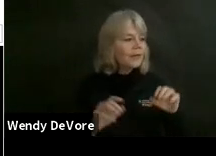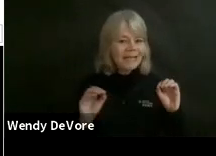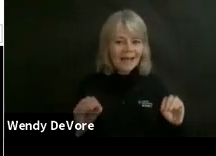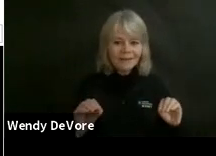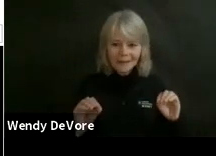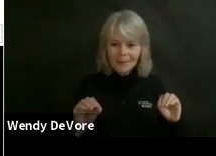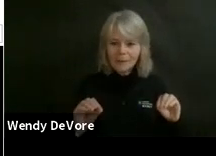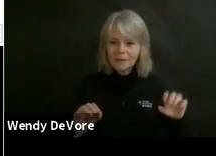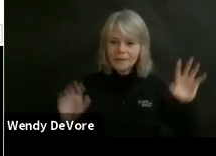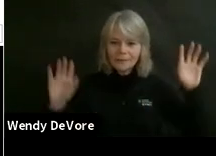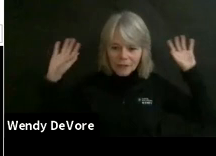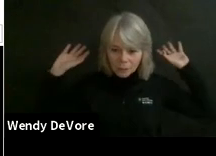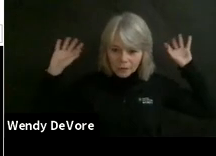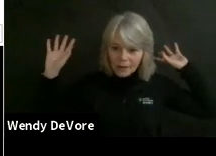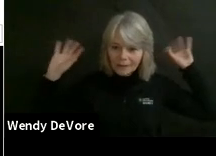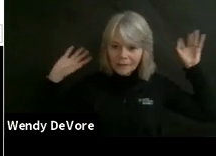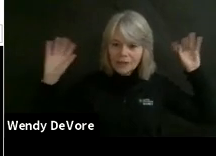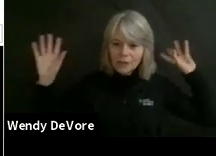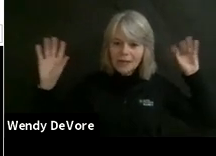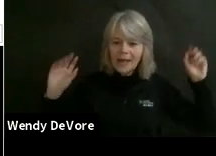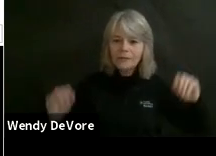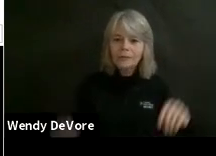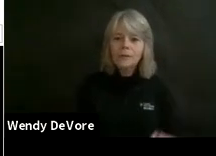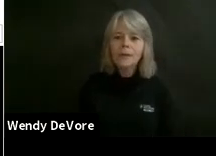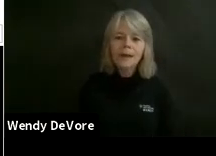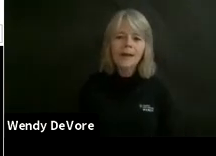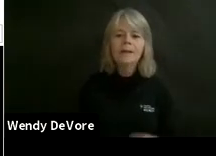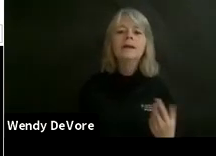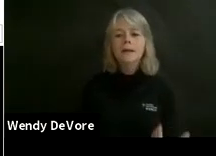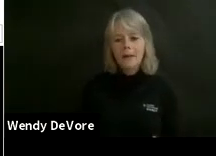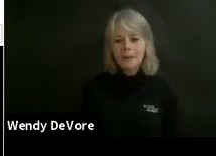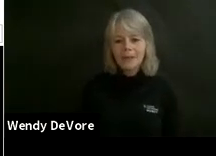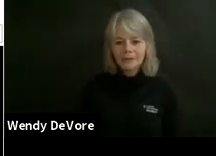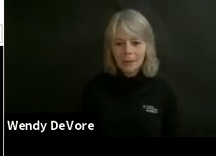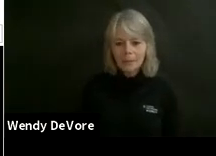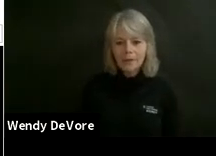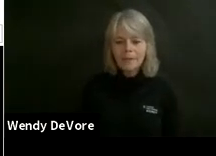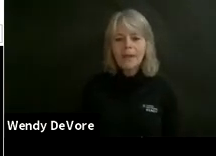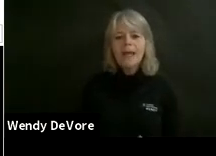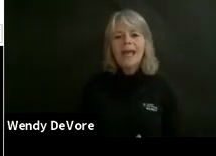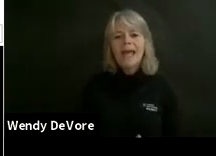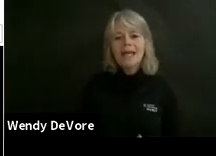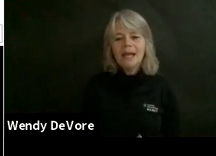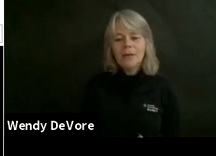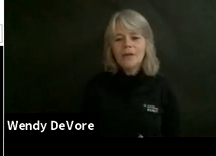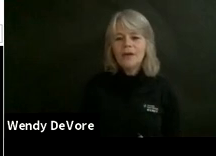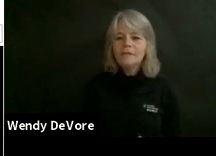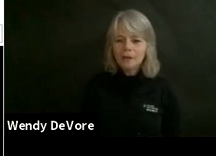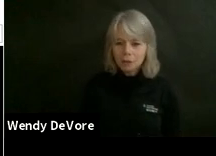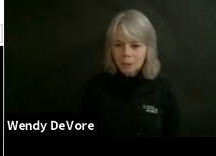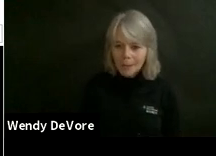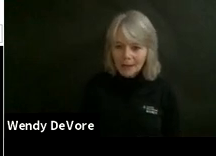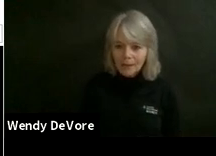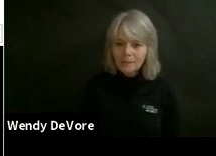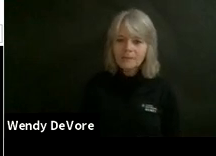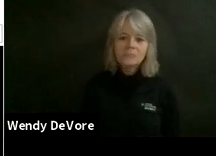the less amount of visual noise that you can have going on is helpful. And I know there are